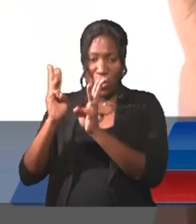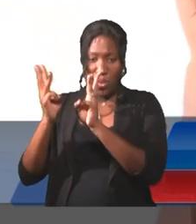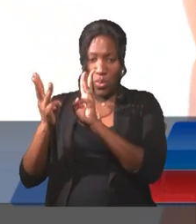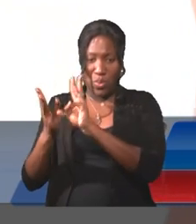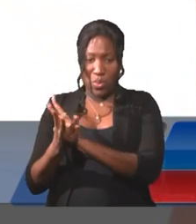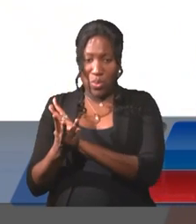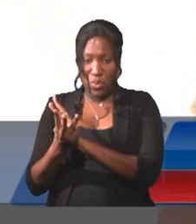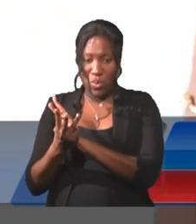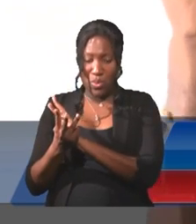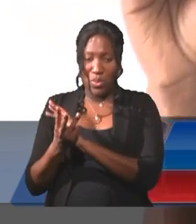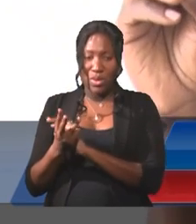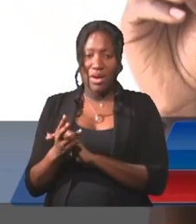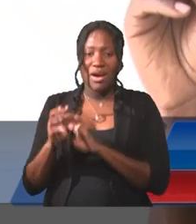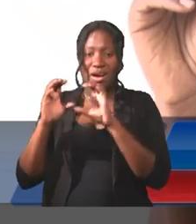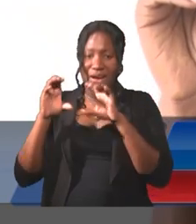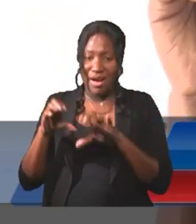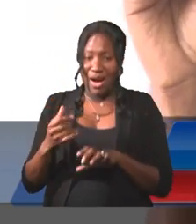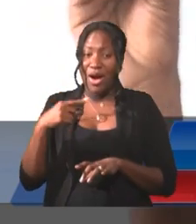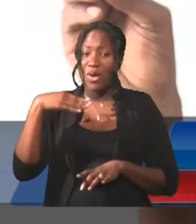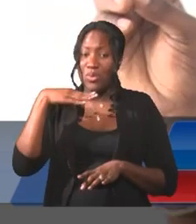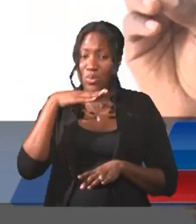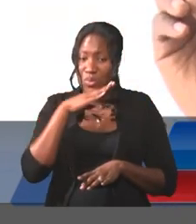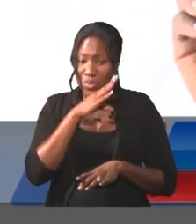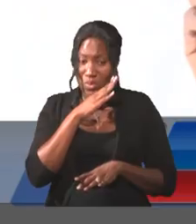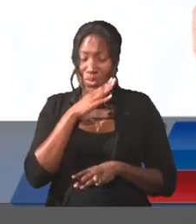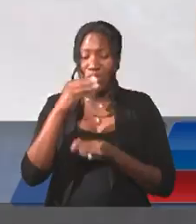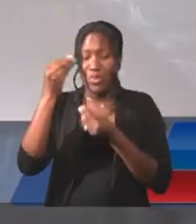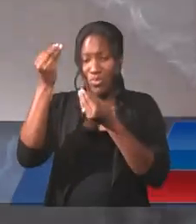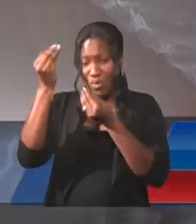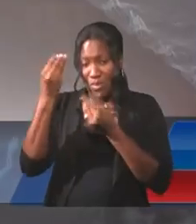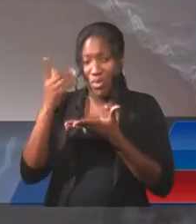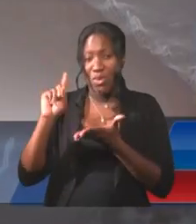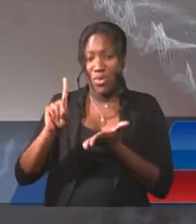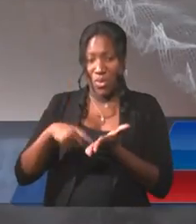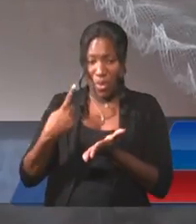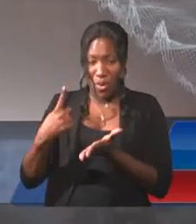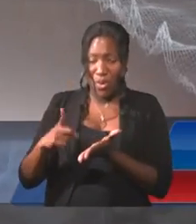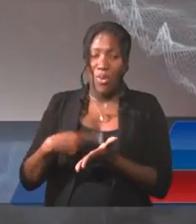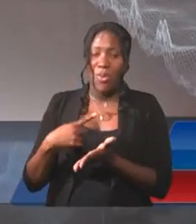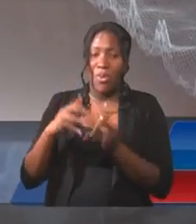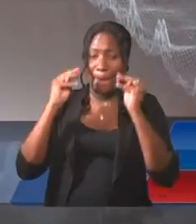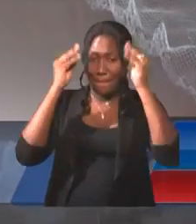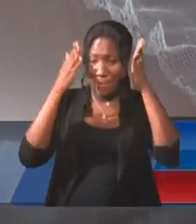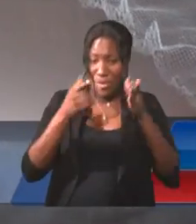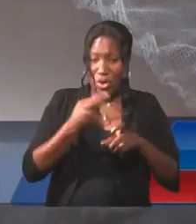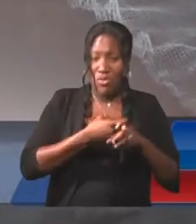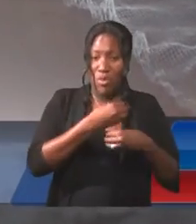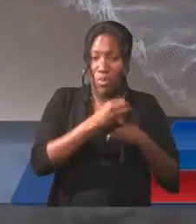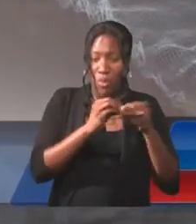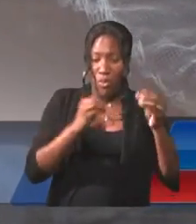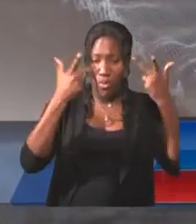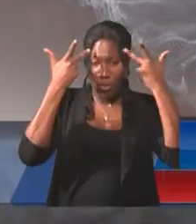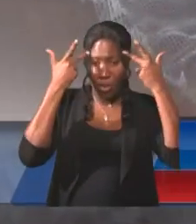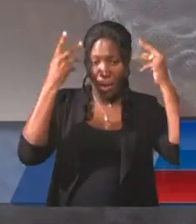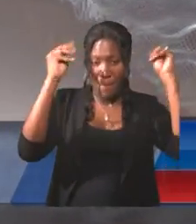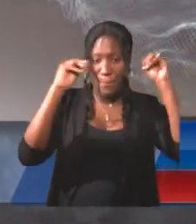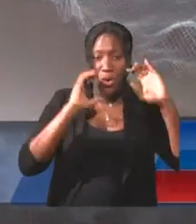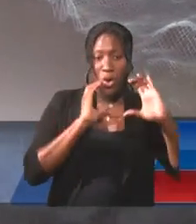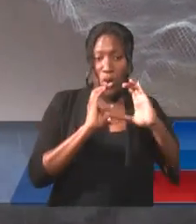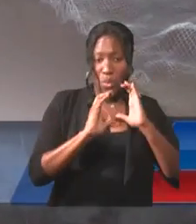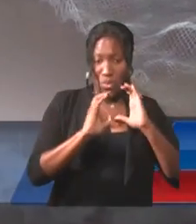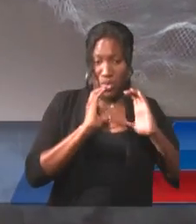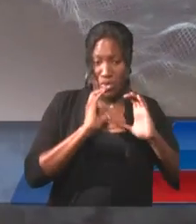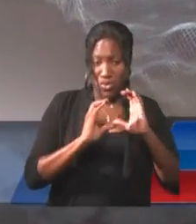can have on information or disinformation. Minister in the Office of the Prime Minister of Communications, Simon de